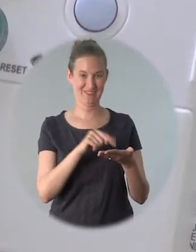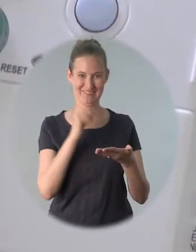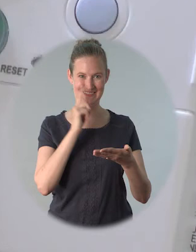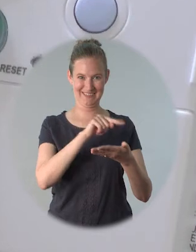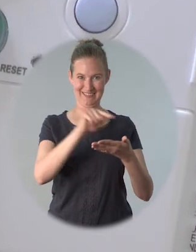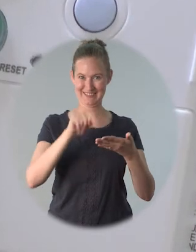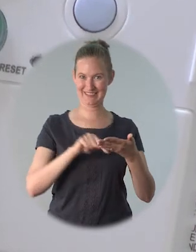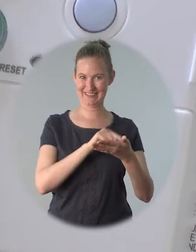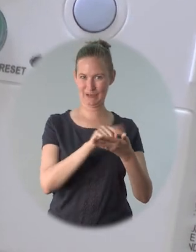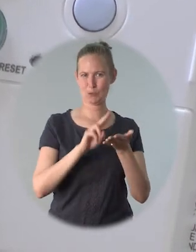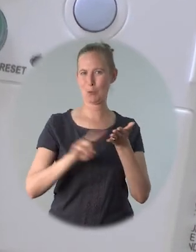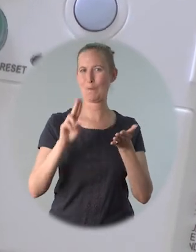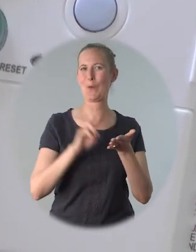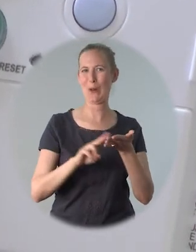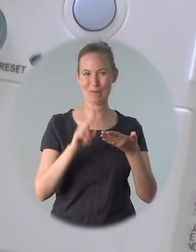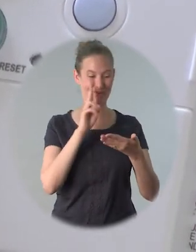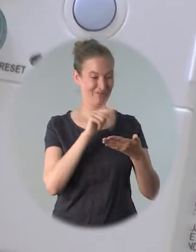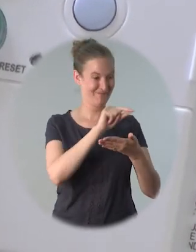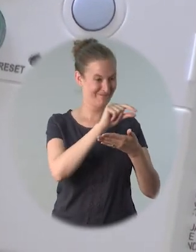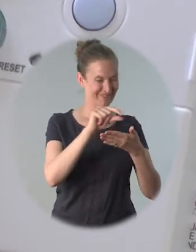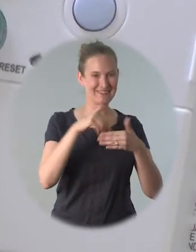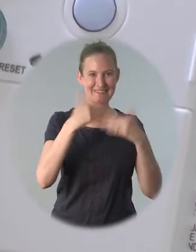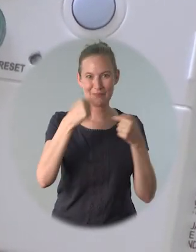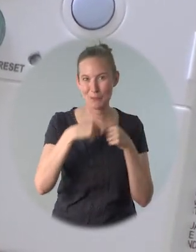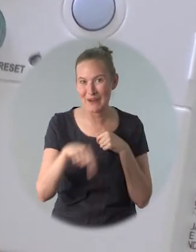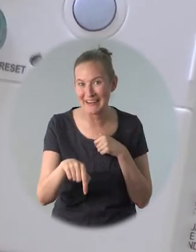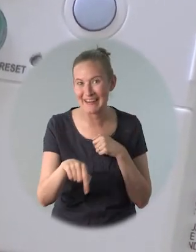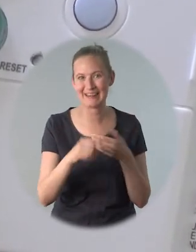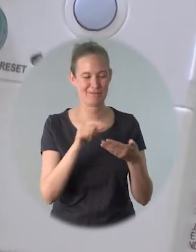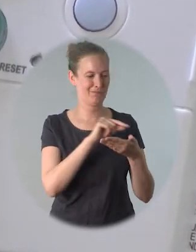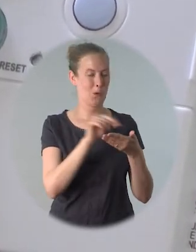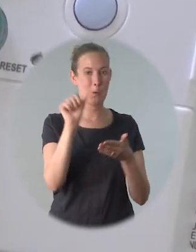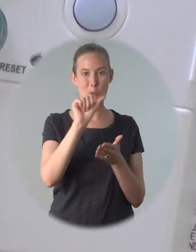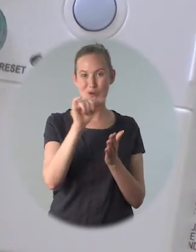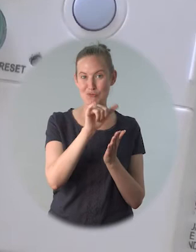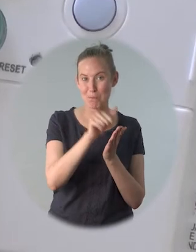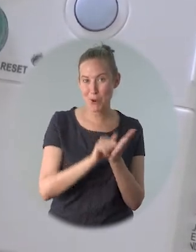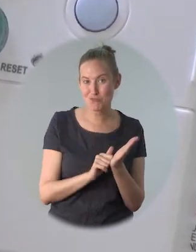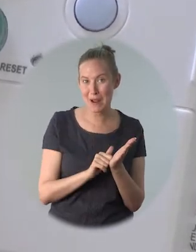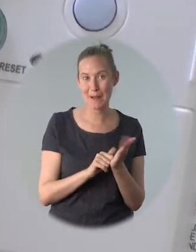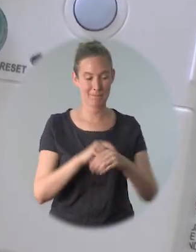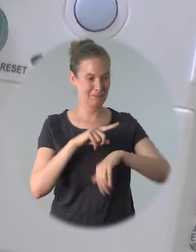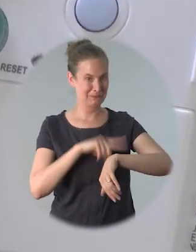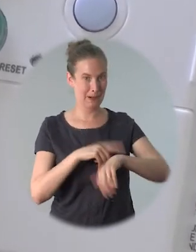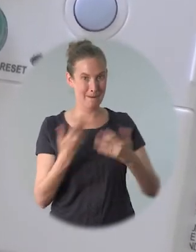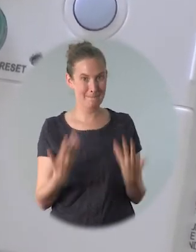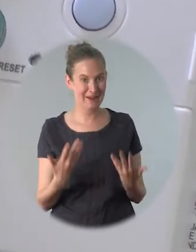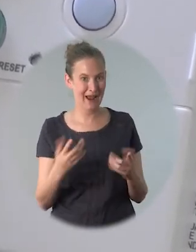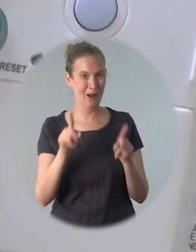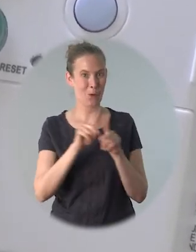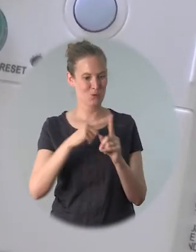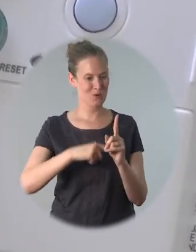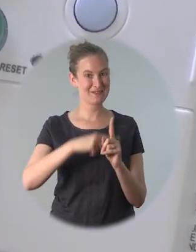shows the current day of the week, which programme is currently running, the current time and the current temperature.